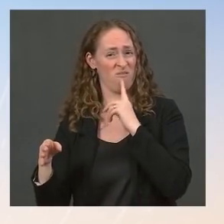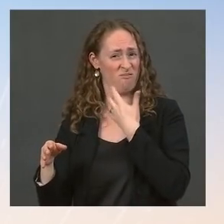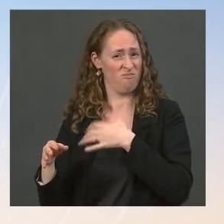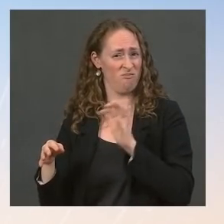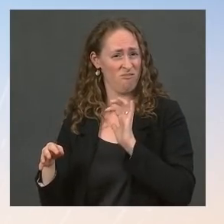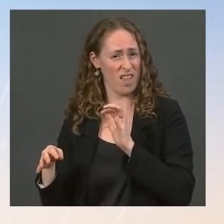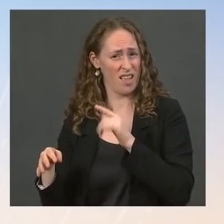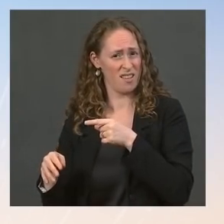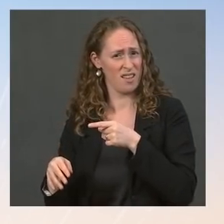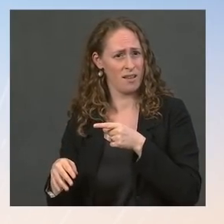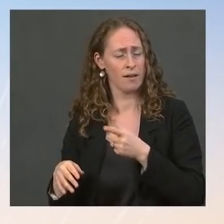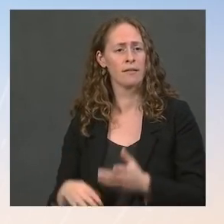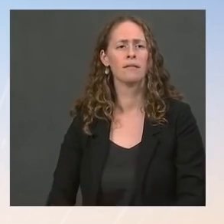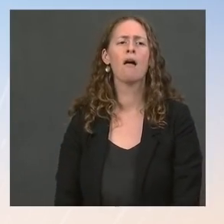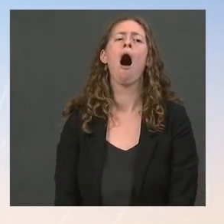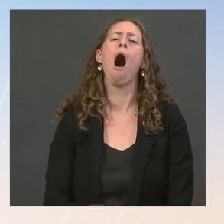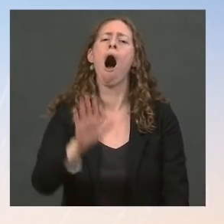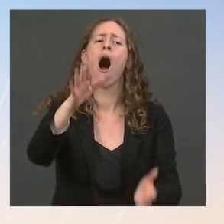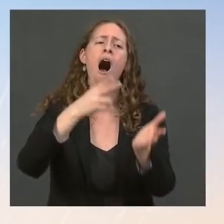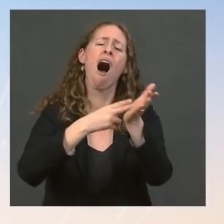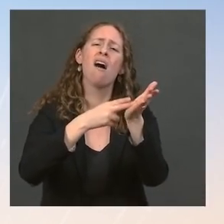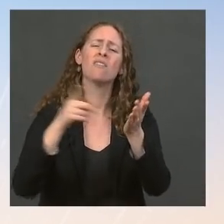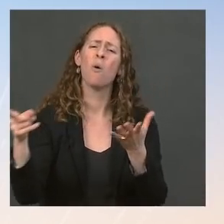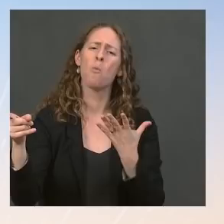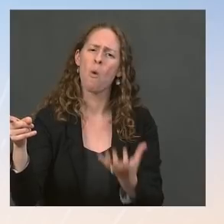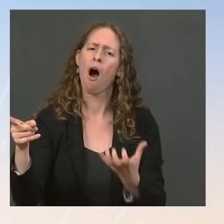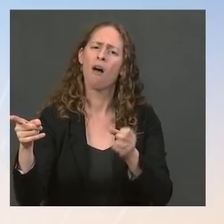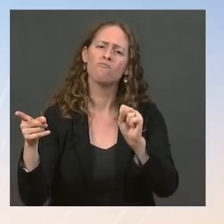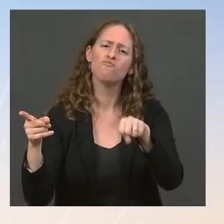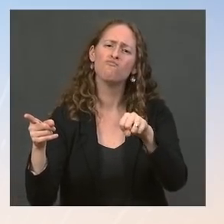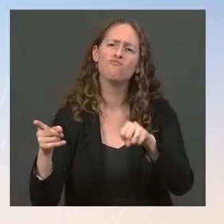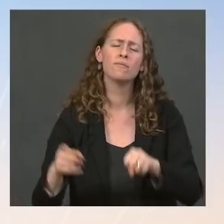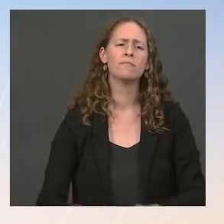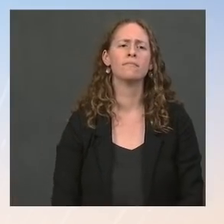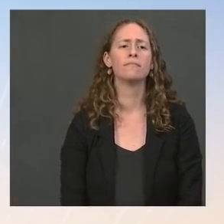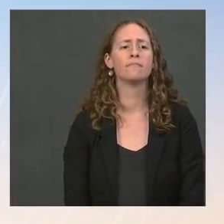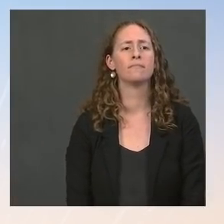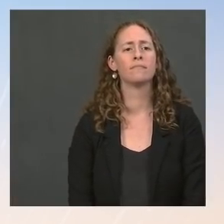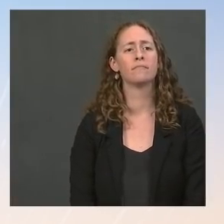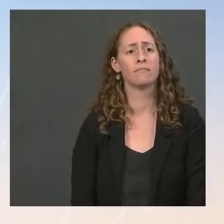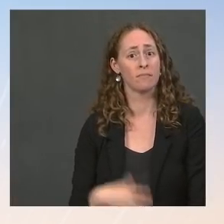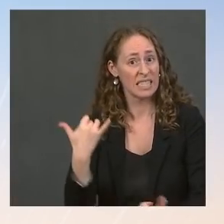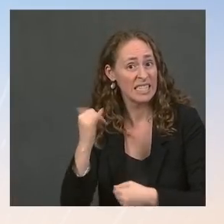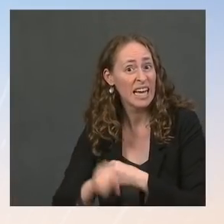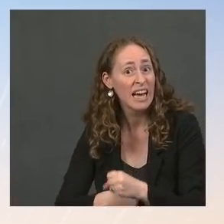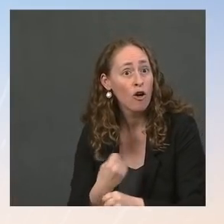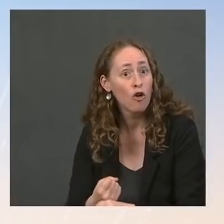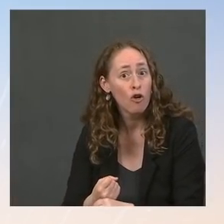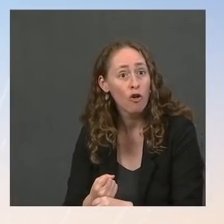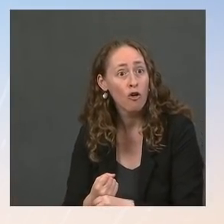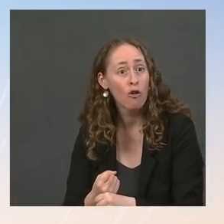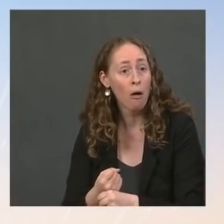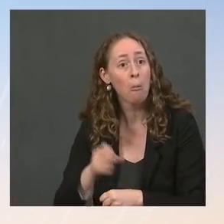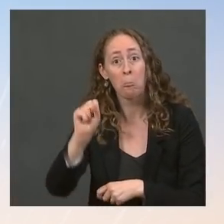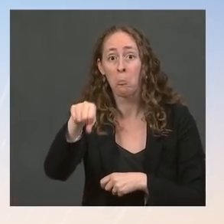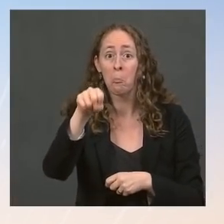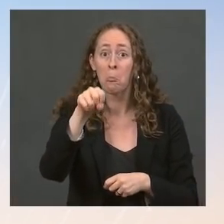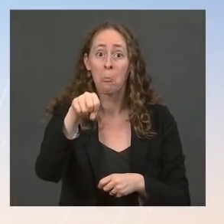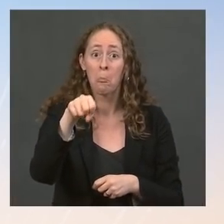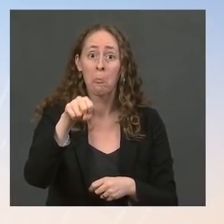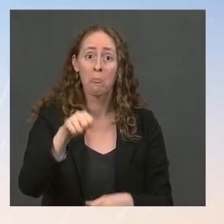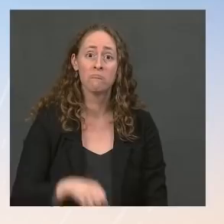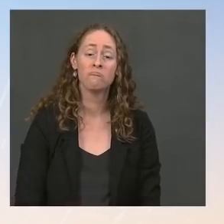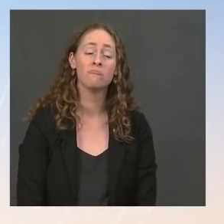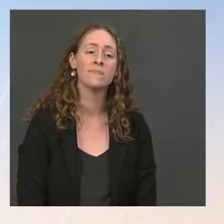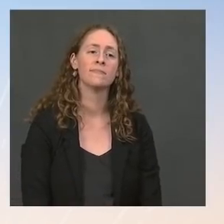sense is she does. She does. Okay. And she wants to do it this year. That's our sense. Okay. Go ahead. Thank you,